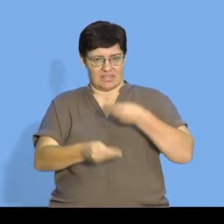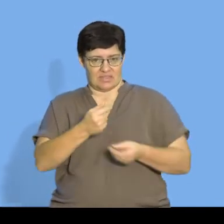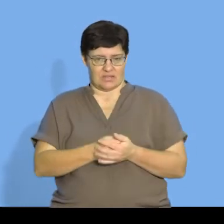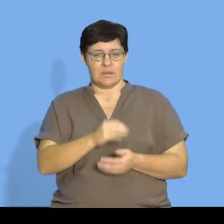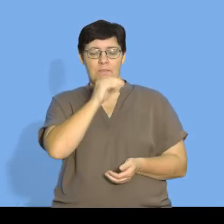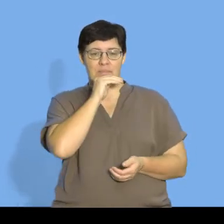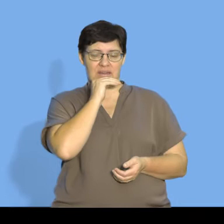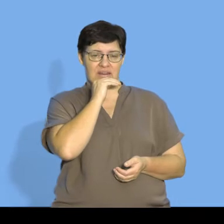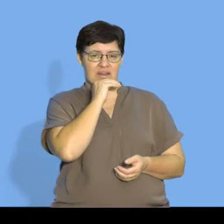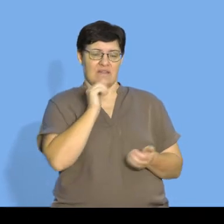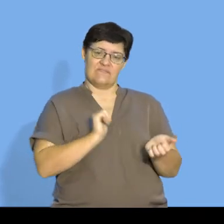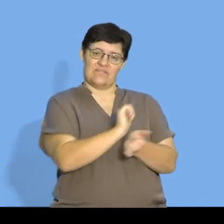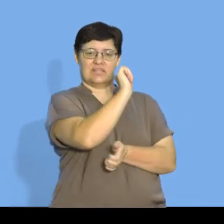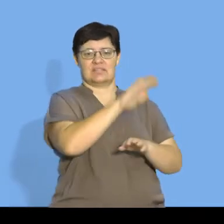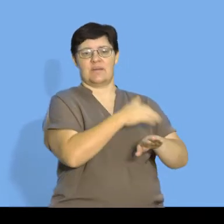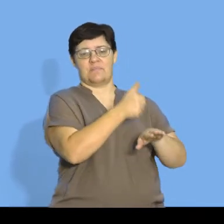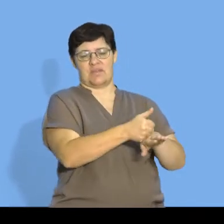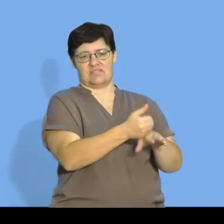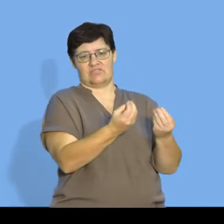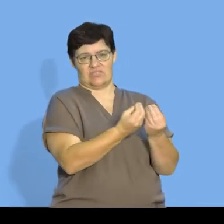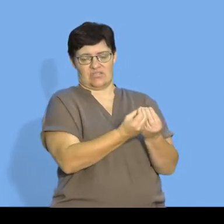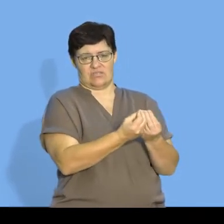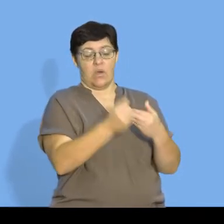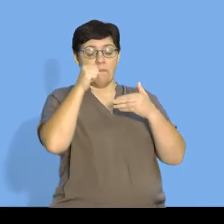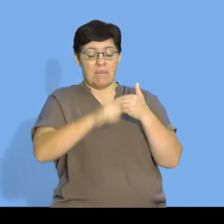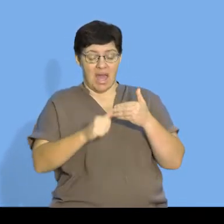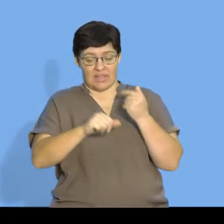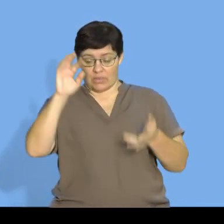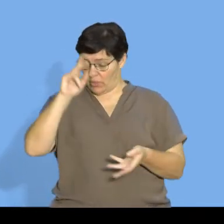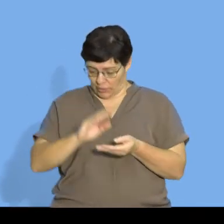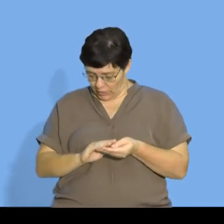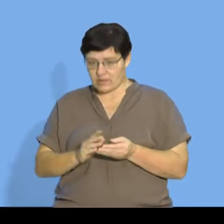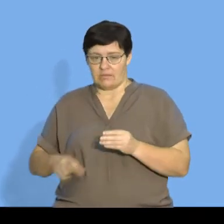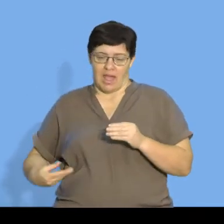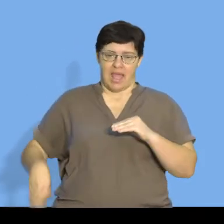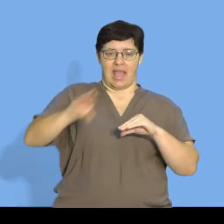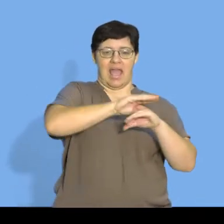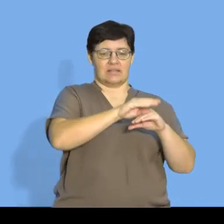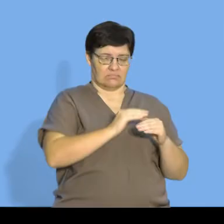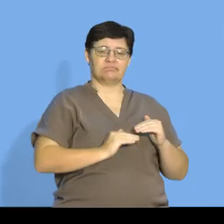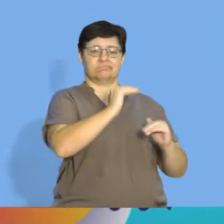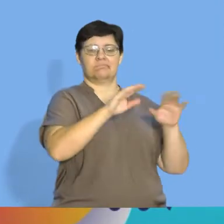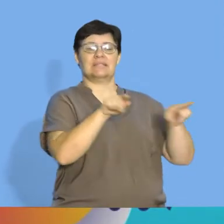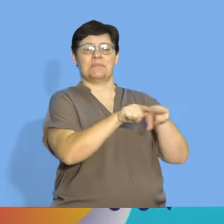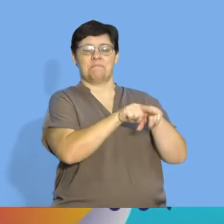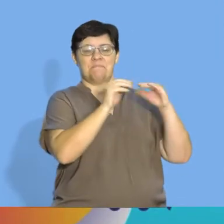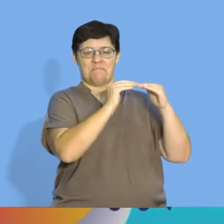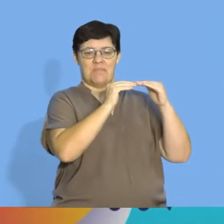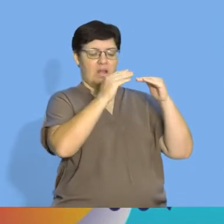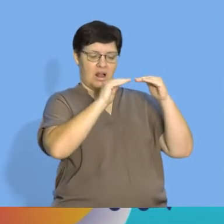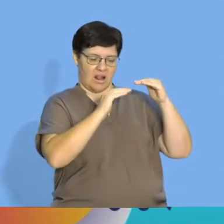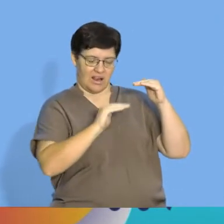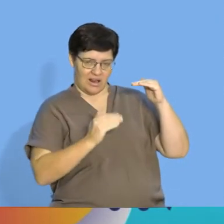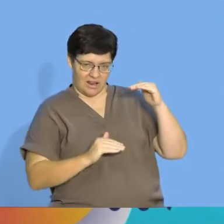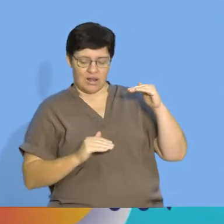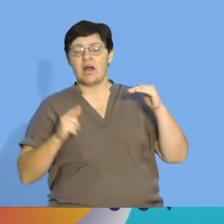fixed base stock. Goods are replaced on a monthly basis to ensure that we start off the next month with the same amount of